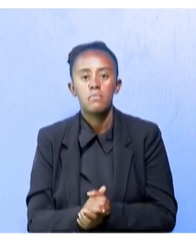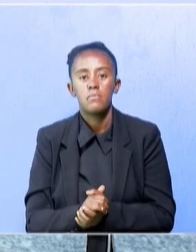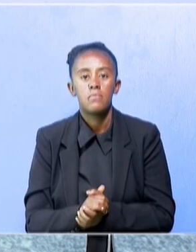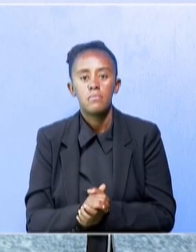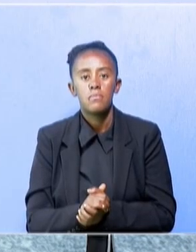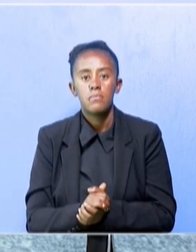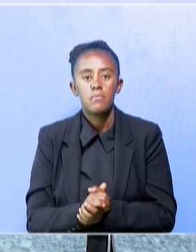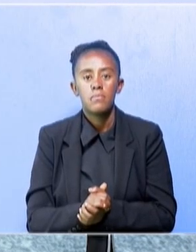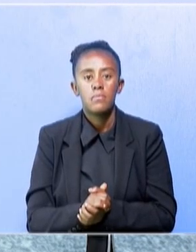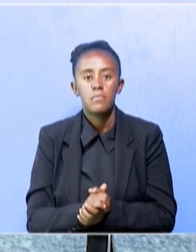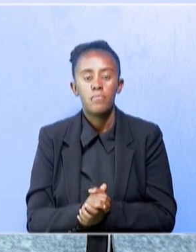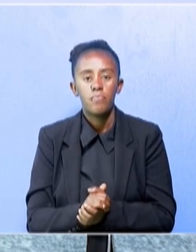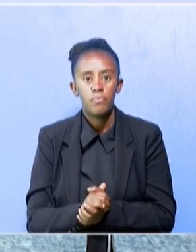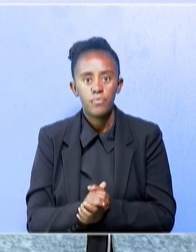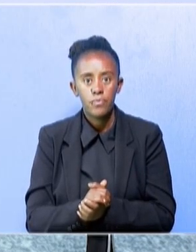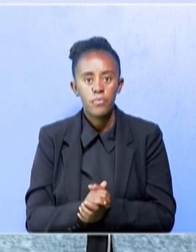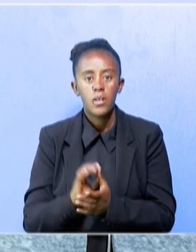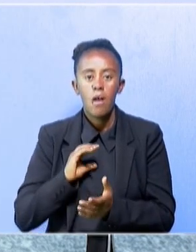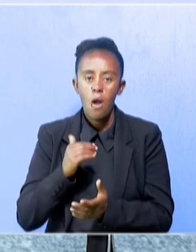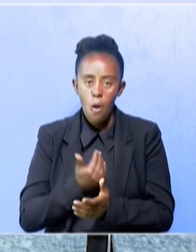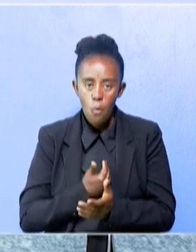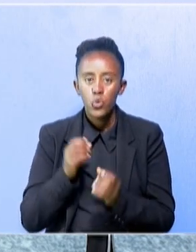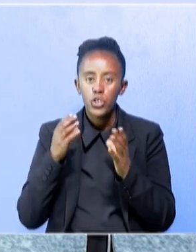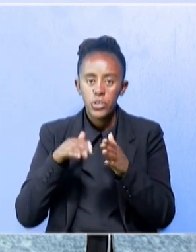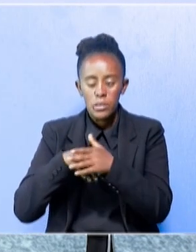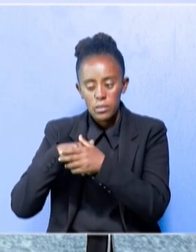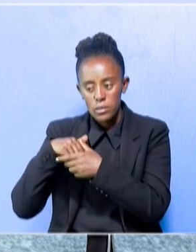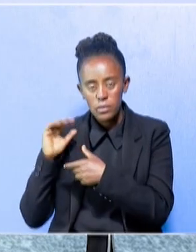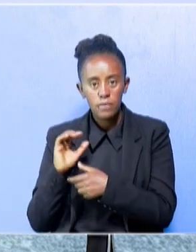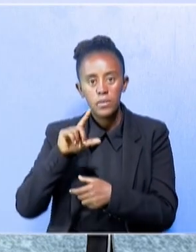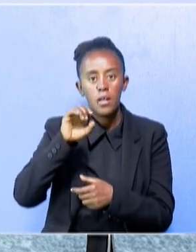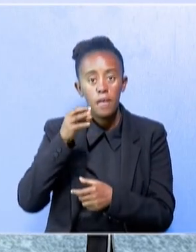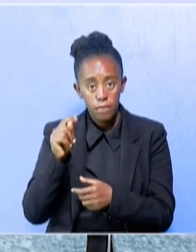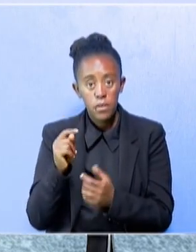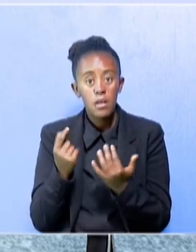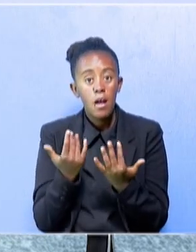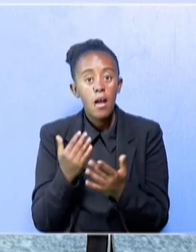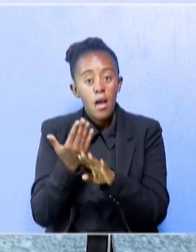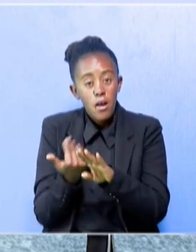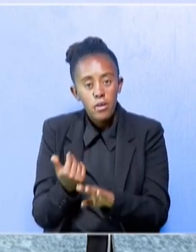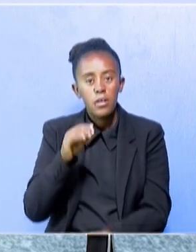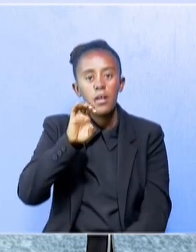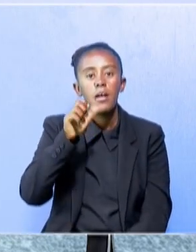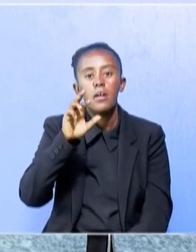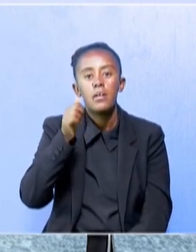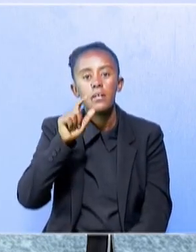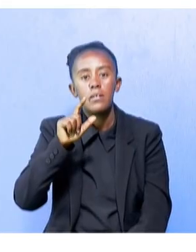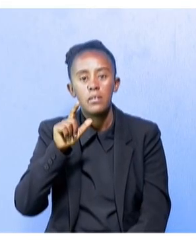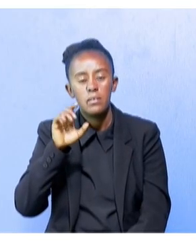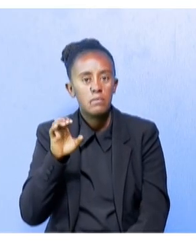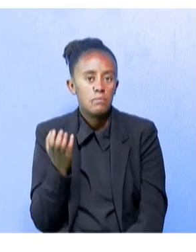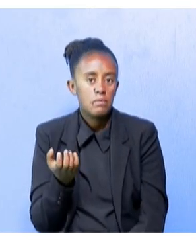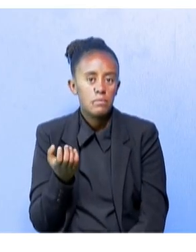Yeah. See now, our teacher left the class early. Early now it stands as a time adverb here now.